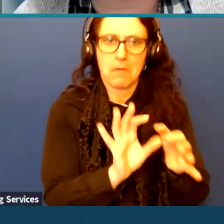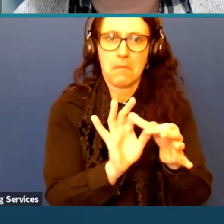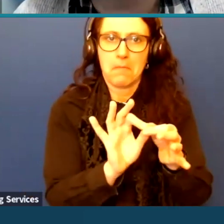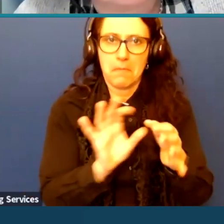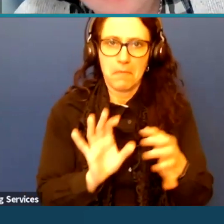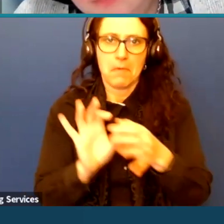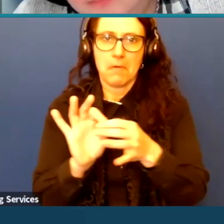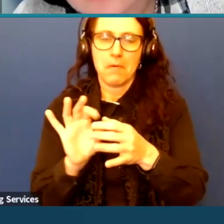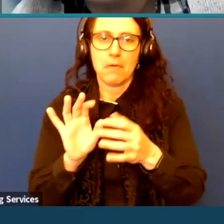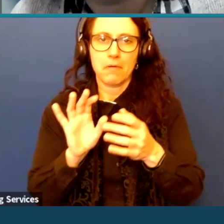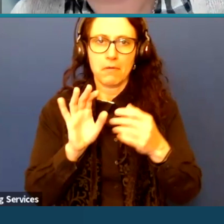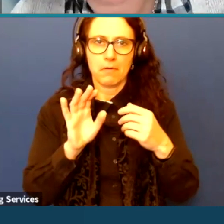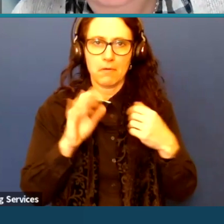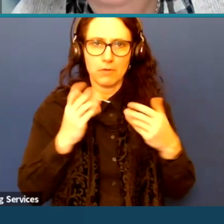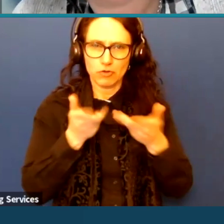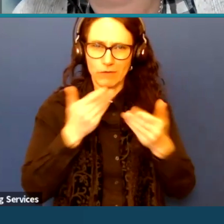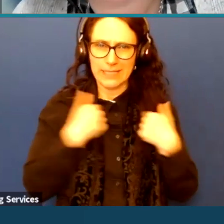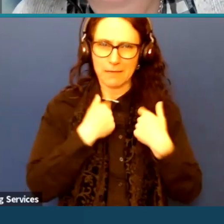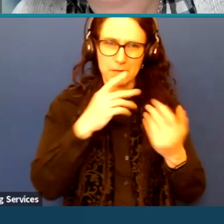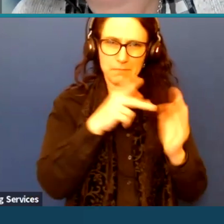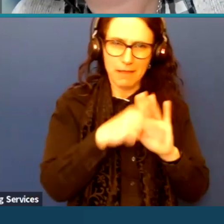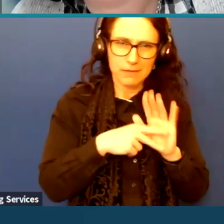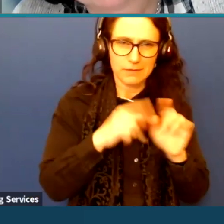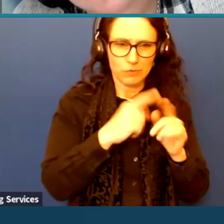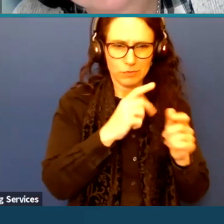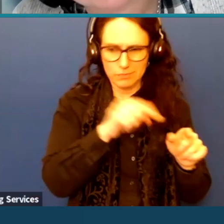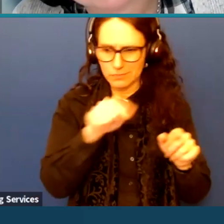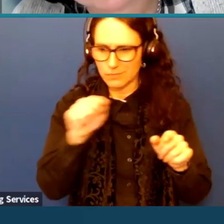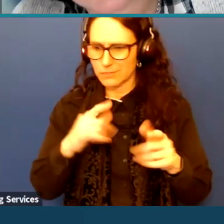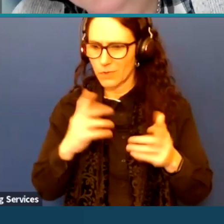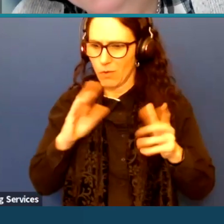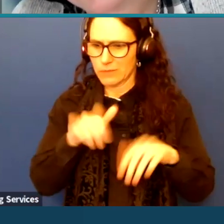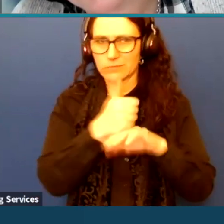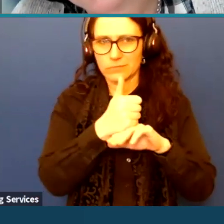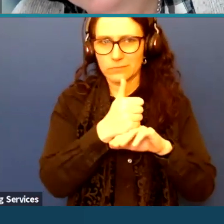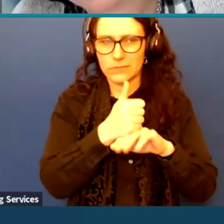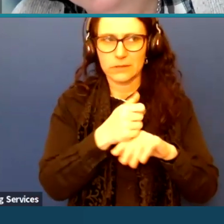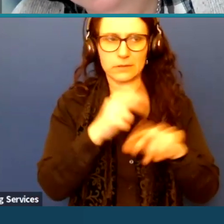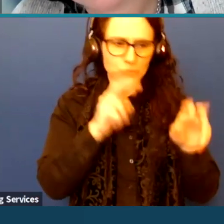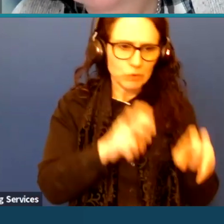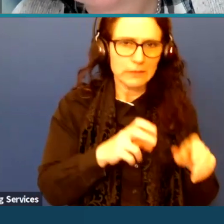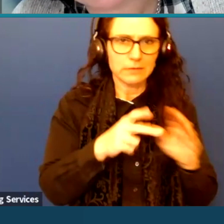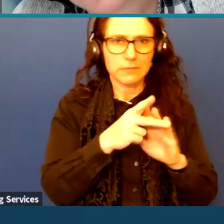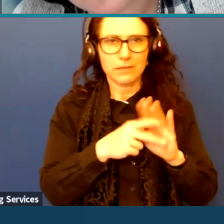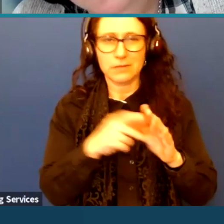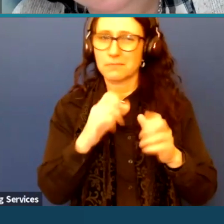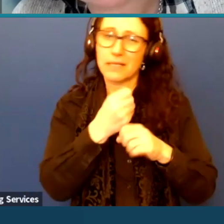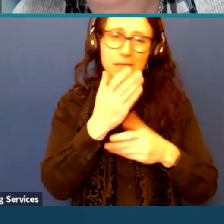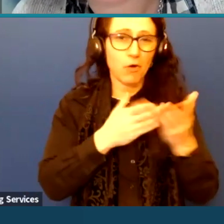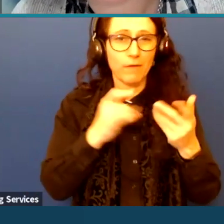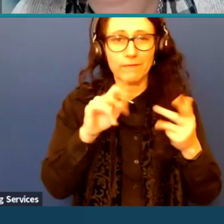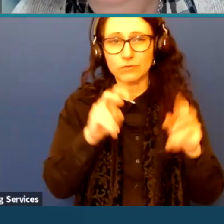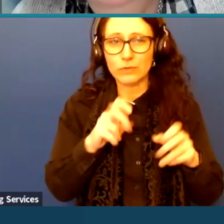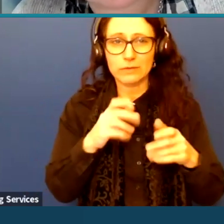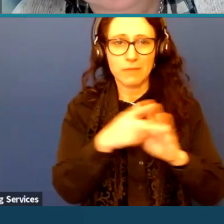have check-in policies or screening policies or something like that. Just make it a part of your screening policy and training